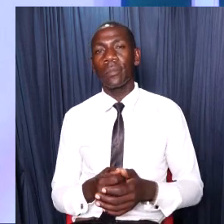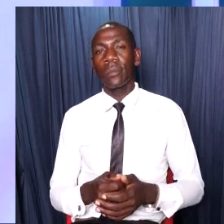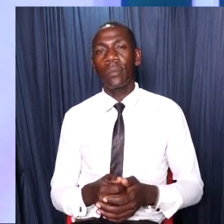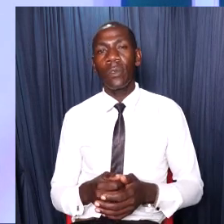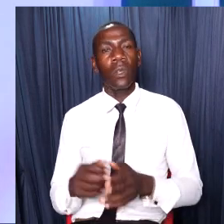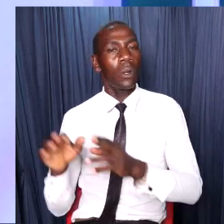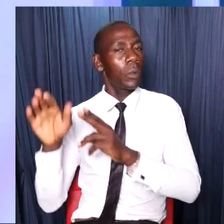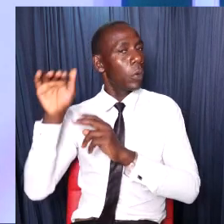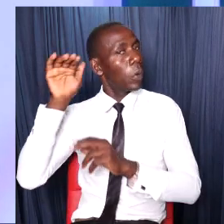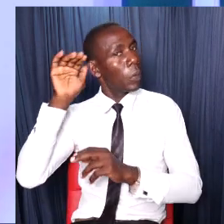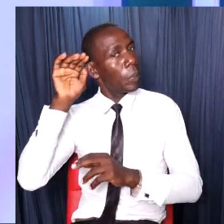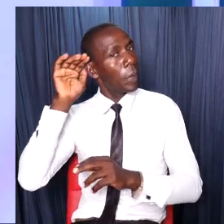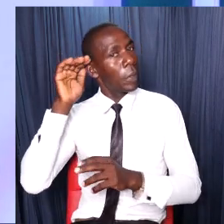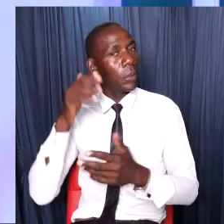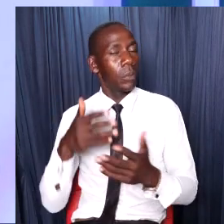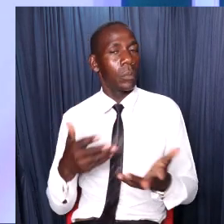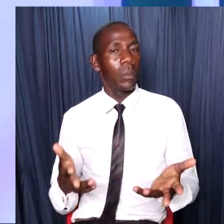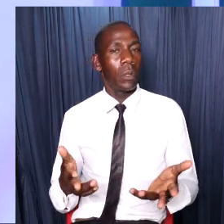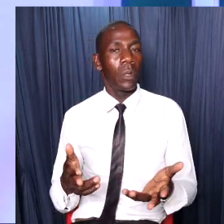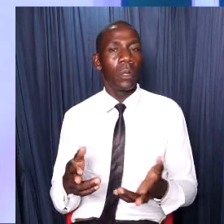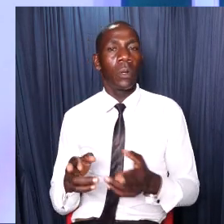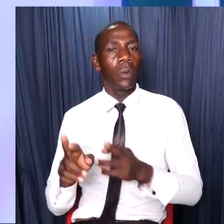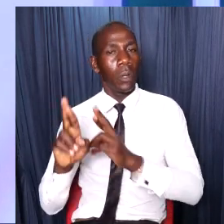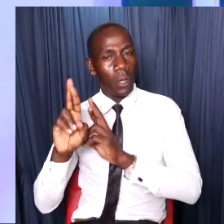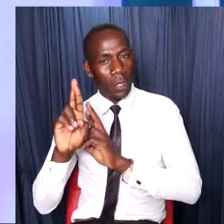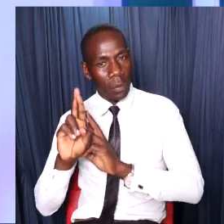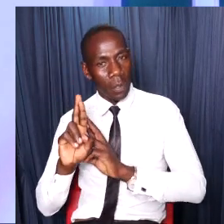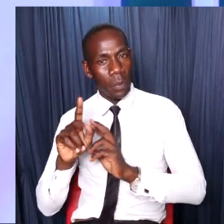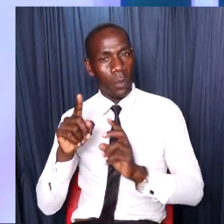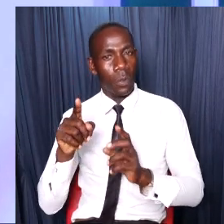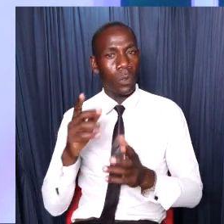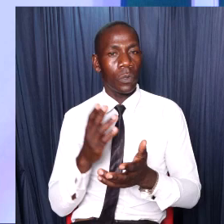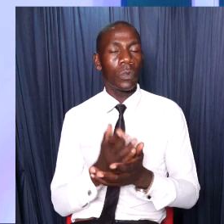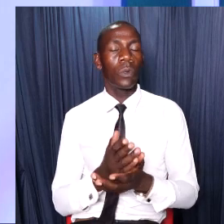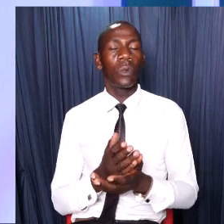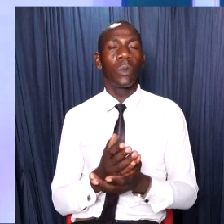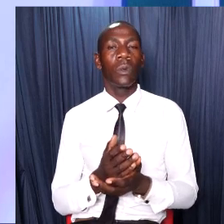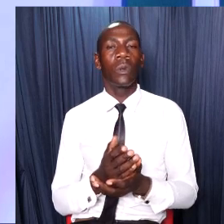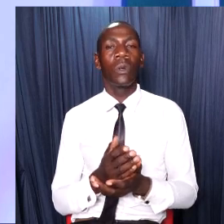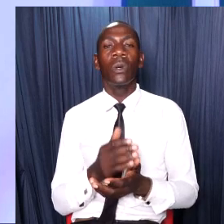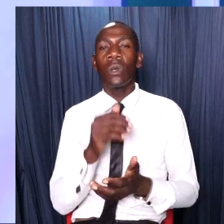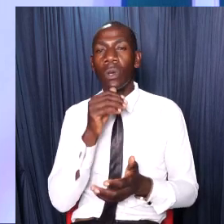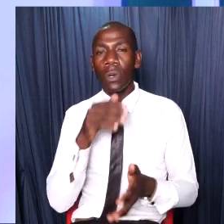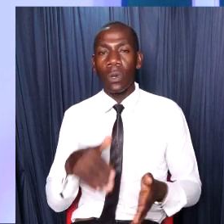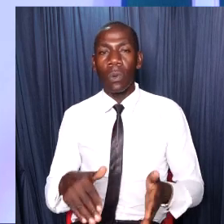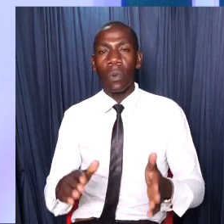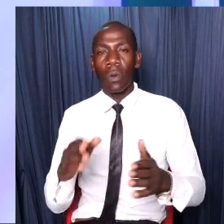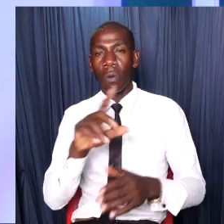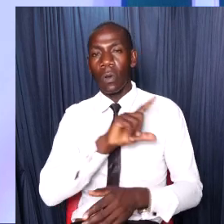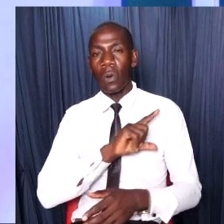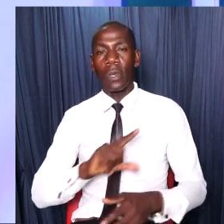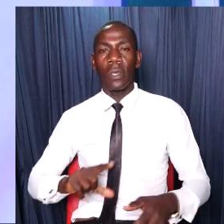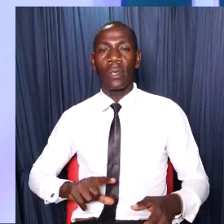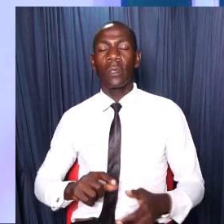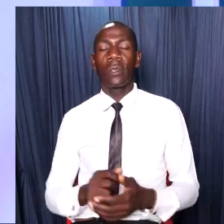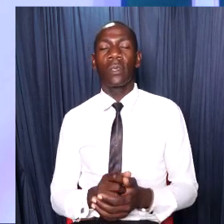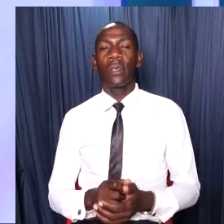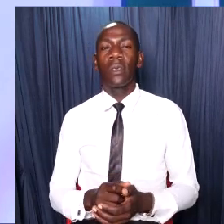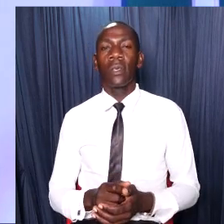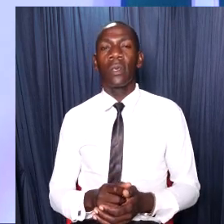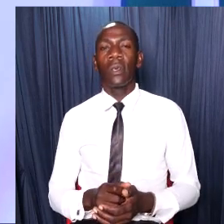hungry. Atakutii. And respect her. And she will become. Sio njia ya Bwana. But that's not the way of the